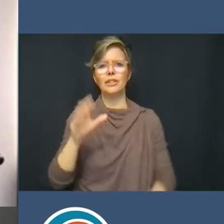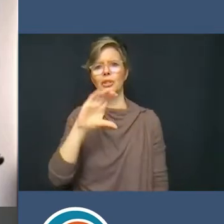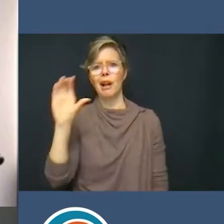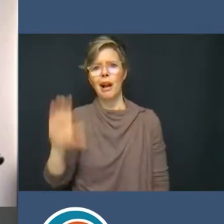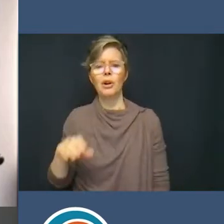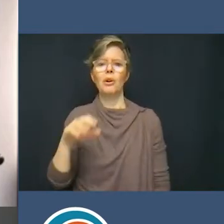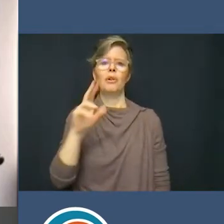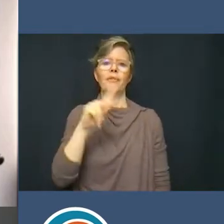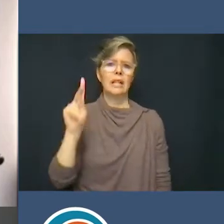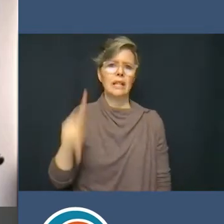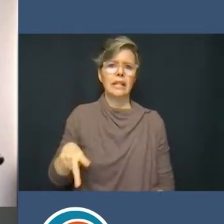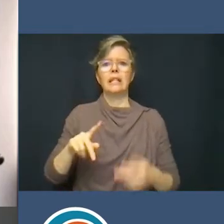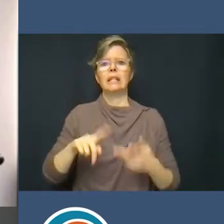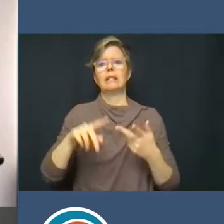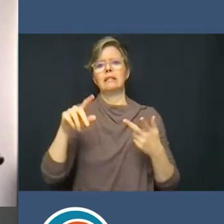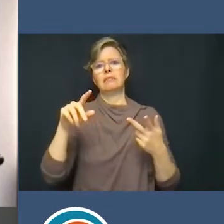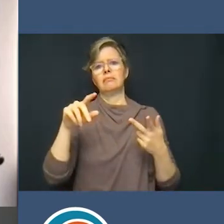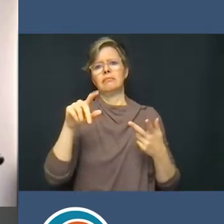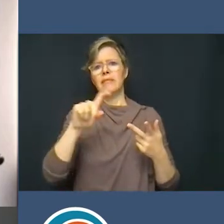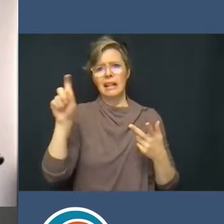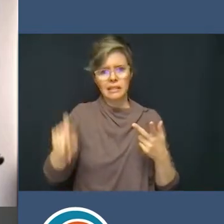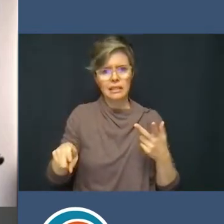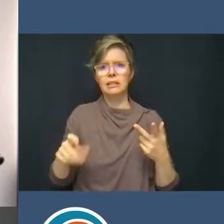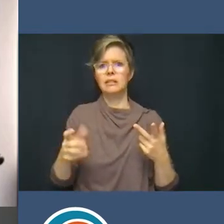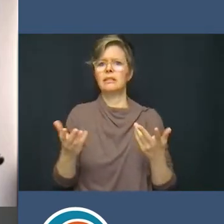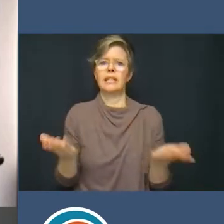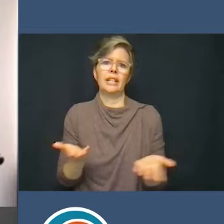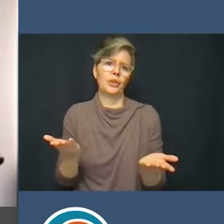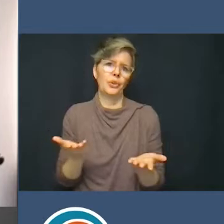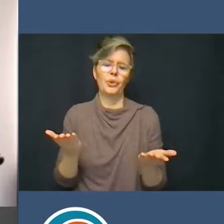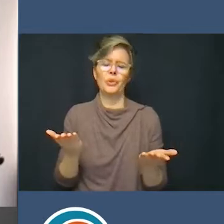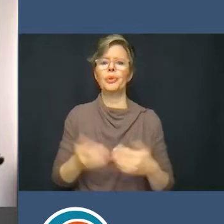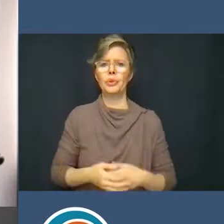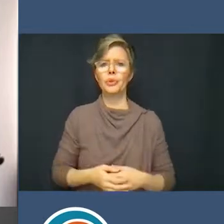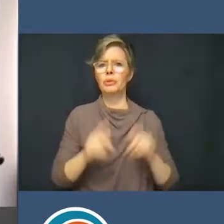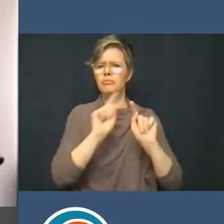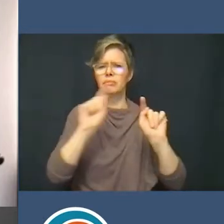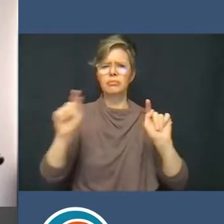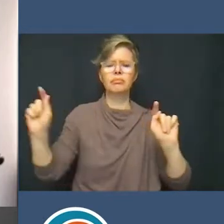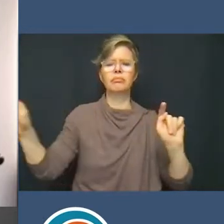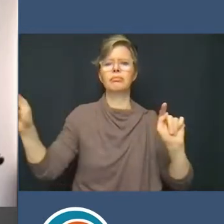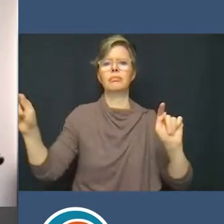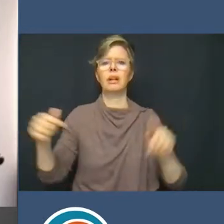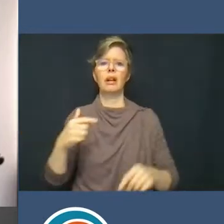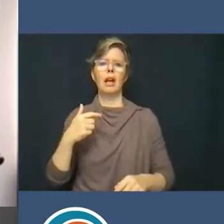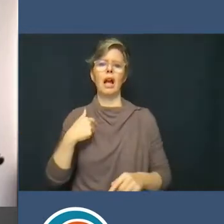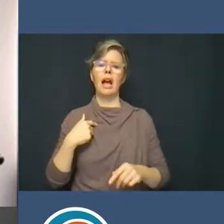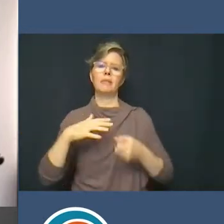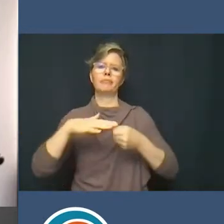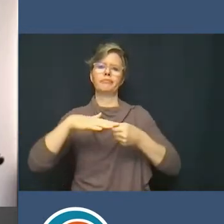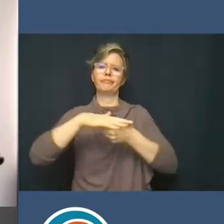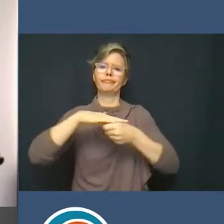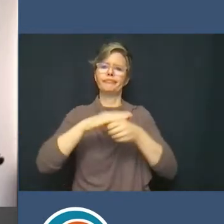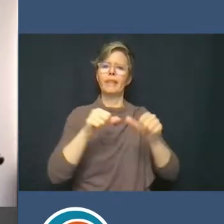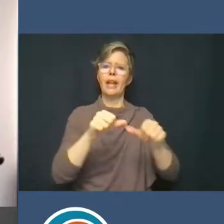here in Texas. And this is an area of both research and clinical practice that